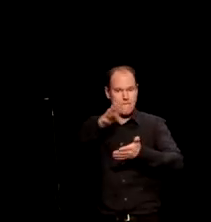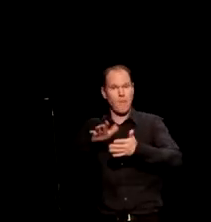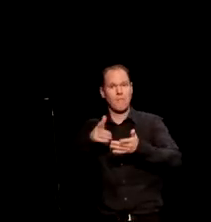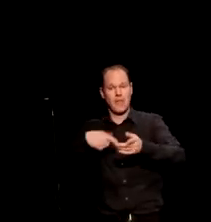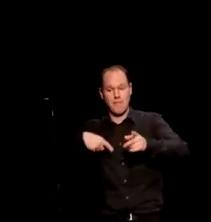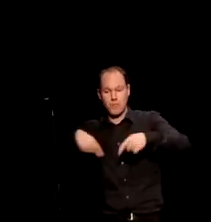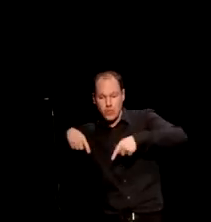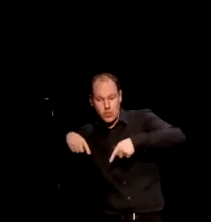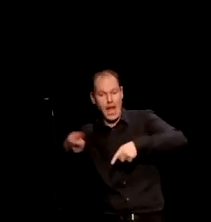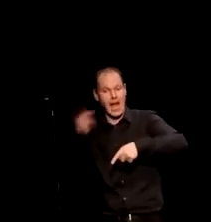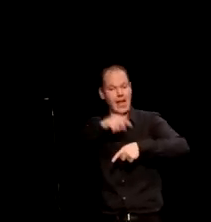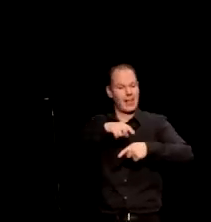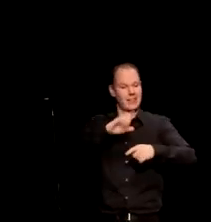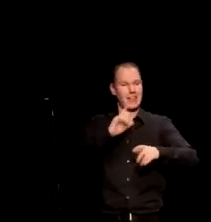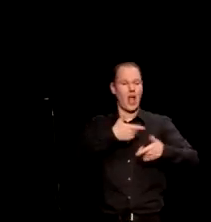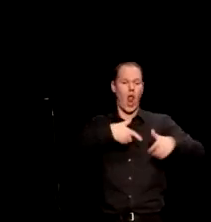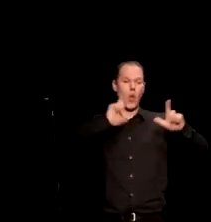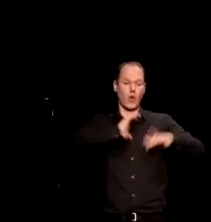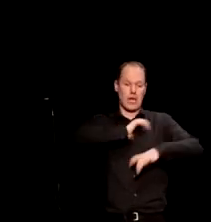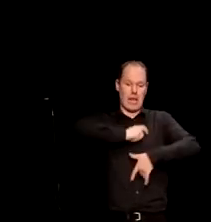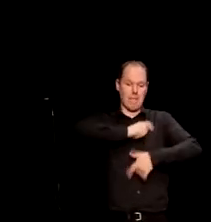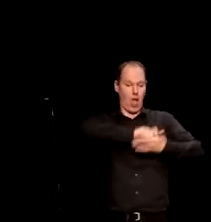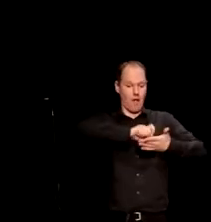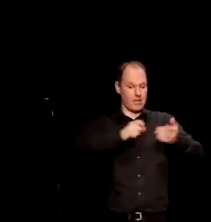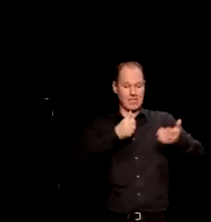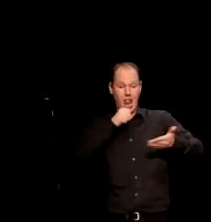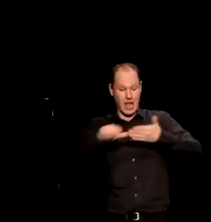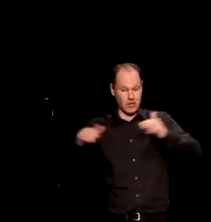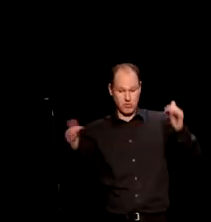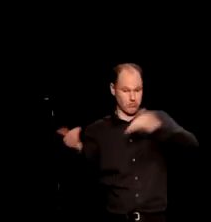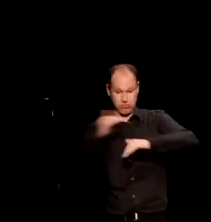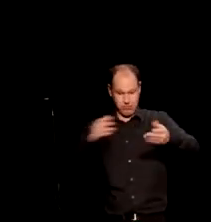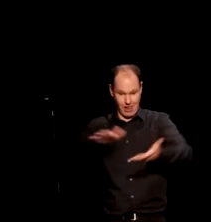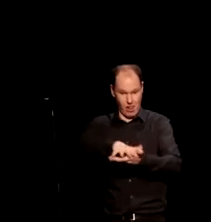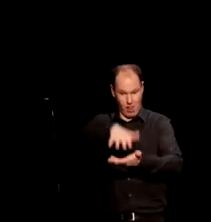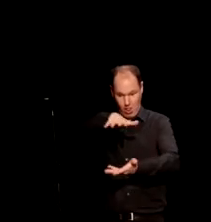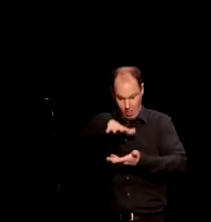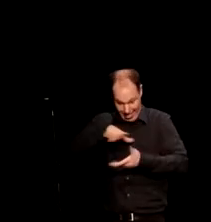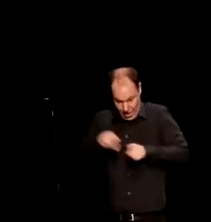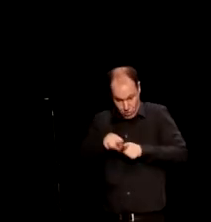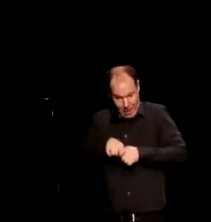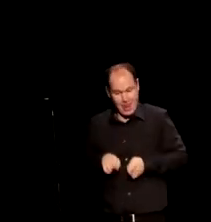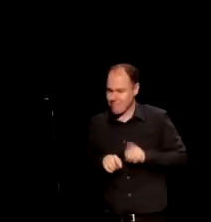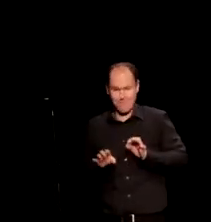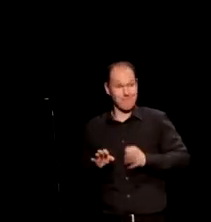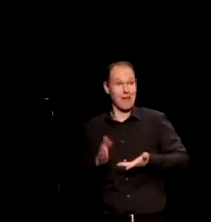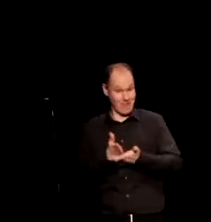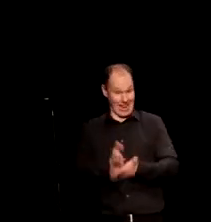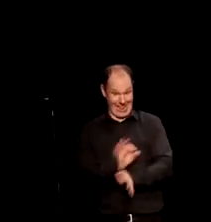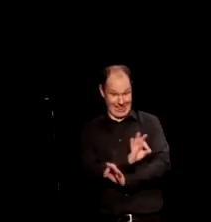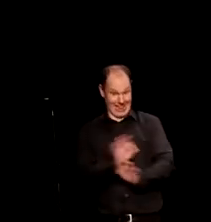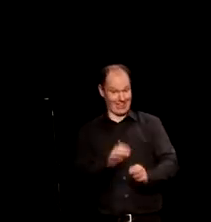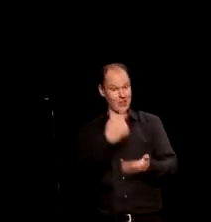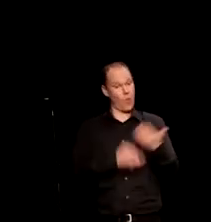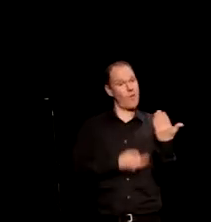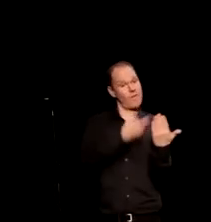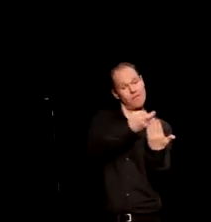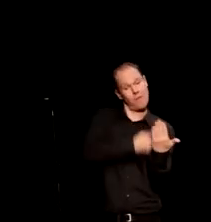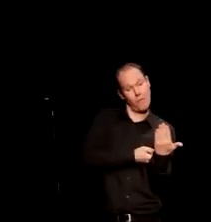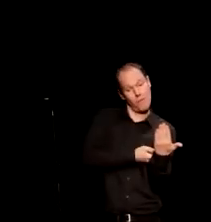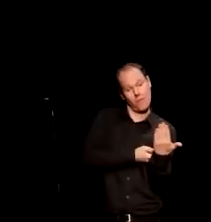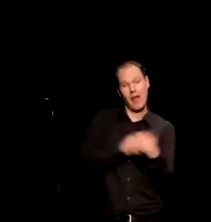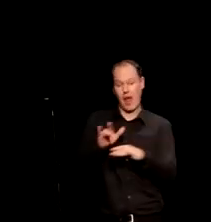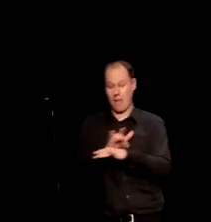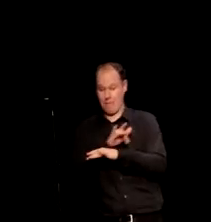but with At What a Price, it was just that reader's report. There was nothing else. So everything else that I've learned about Marson has